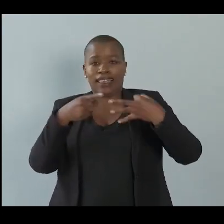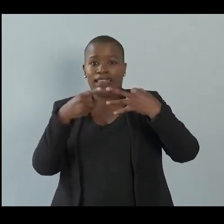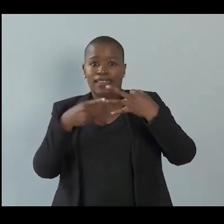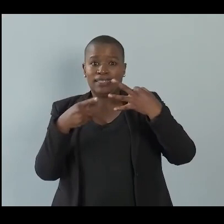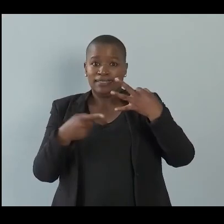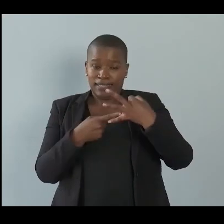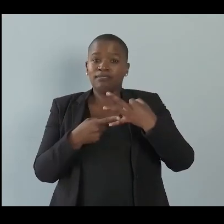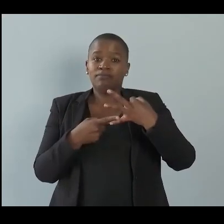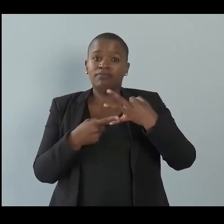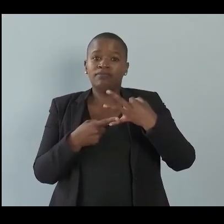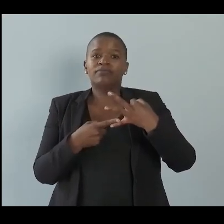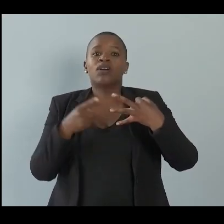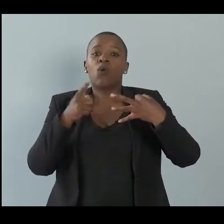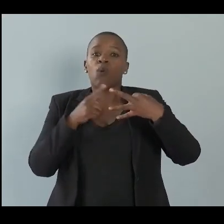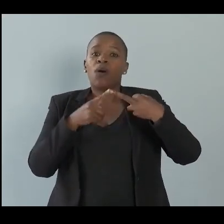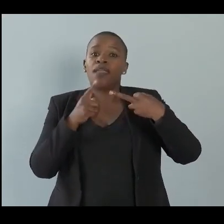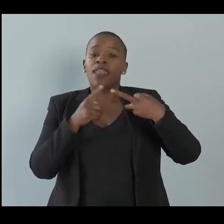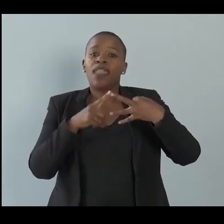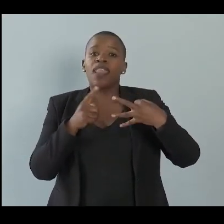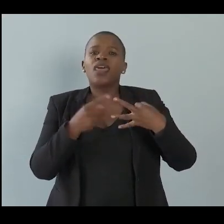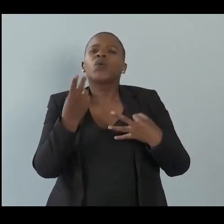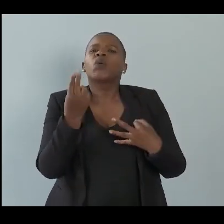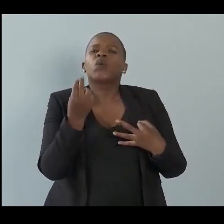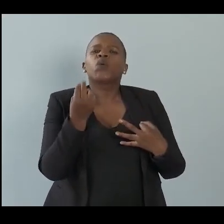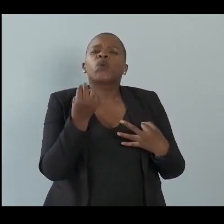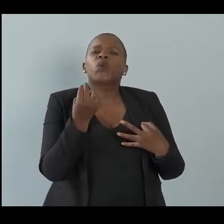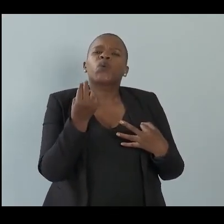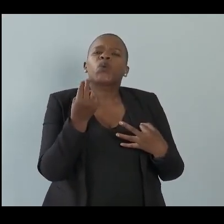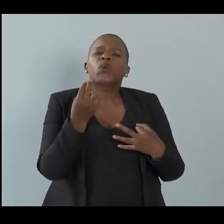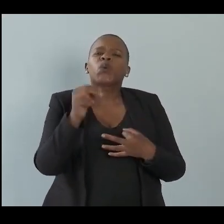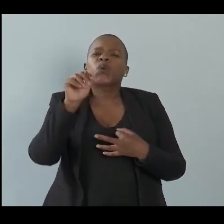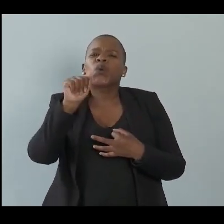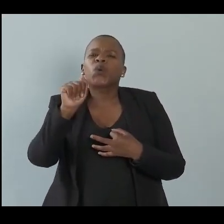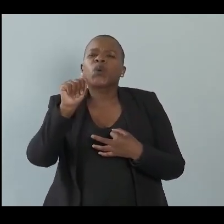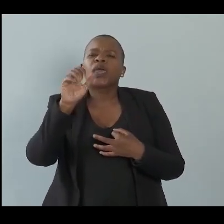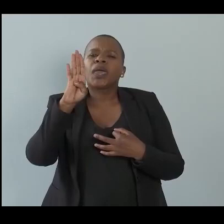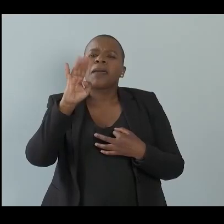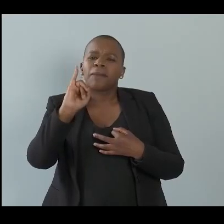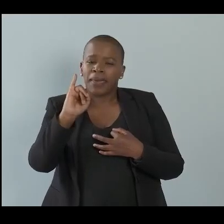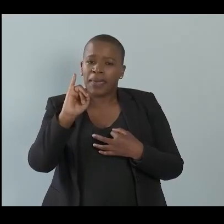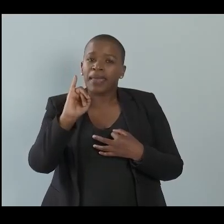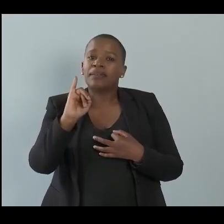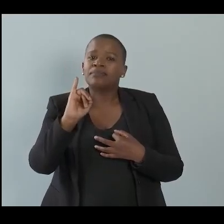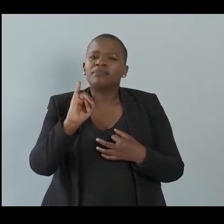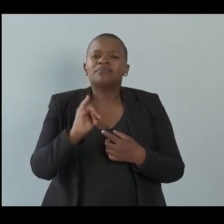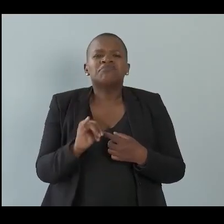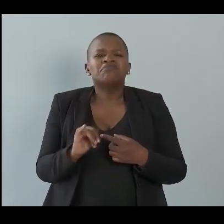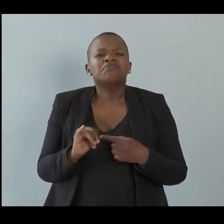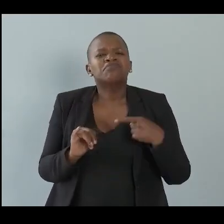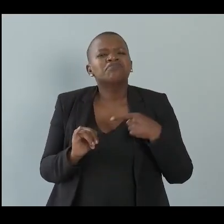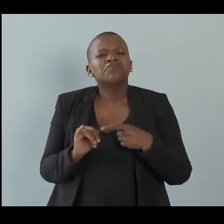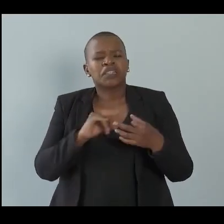field trials. The one is the new NB-IoT device, a wireless product, can be utilized in motorized